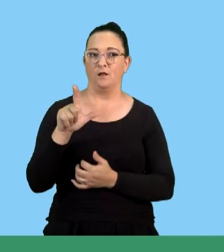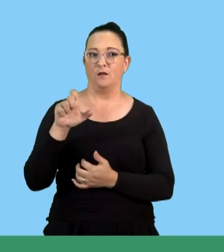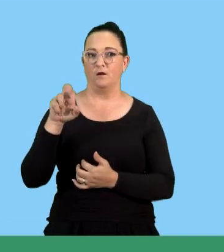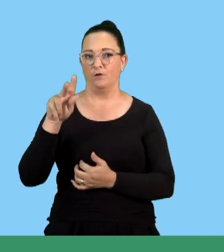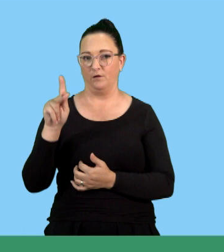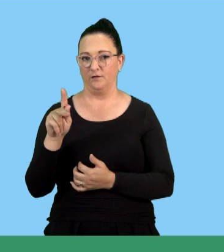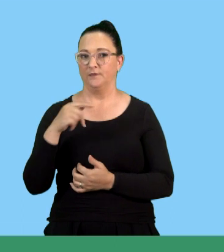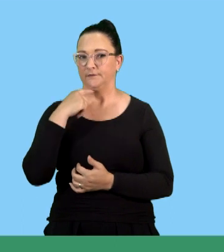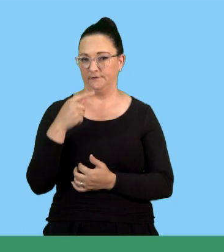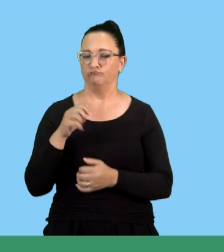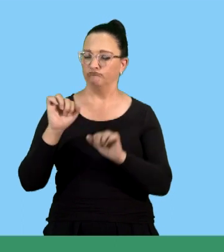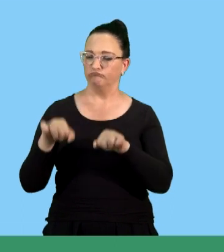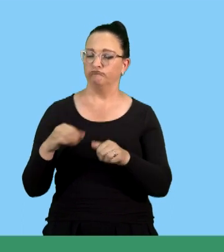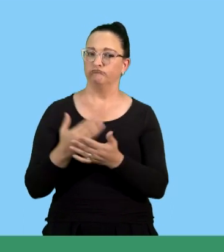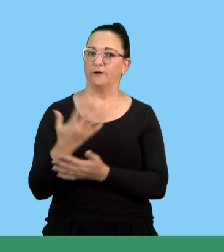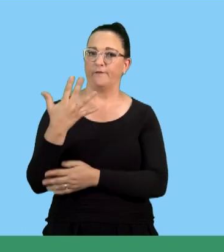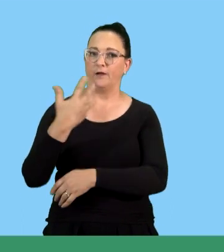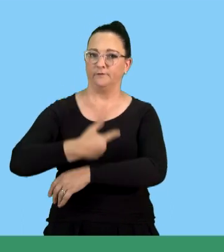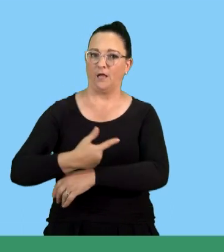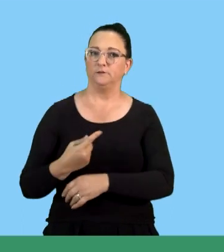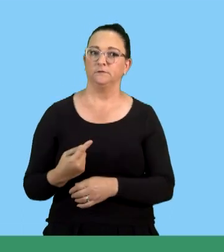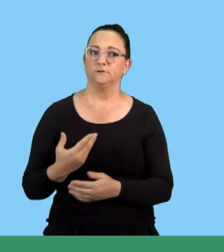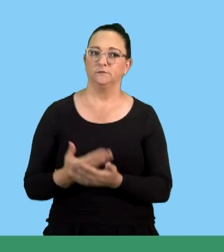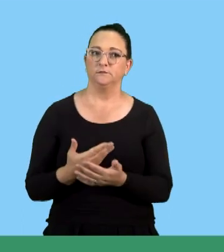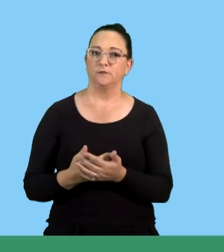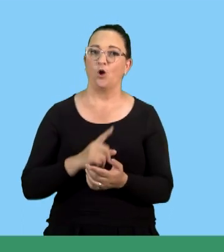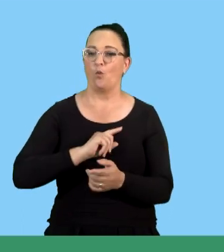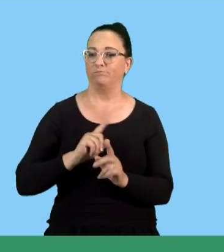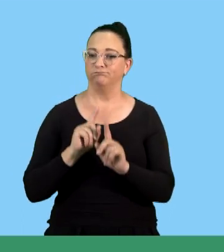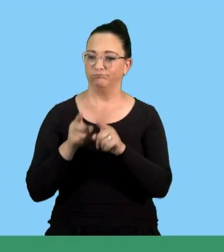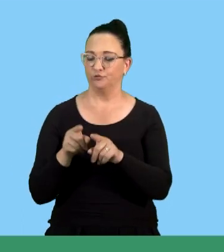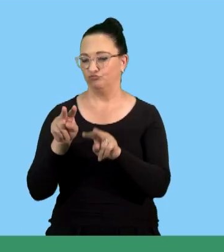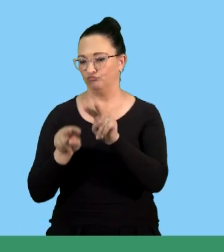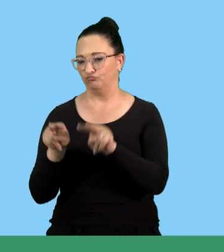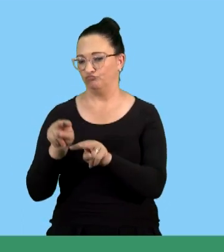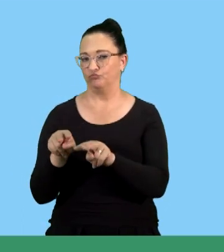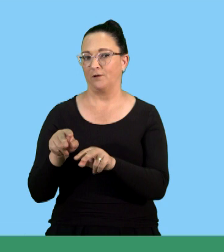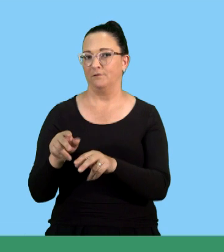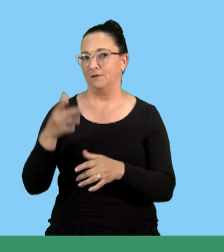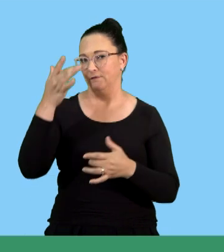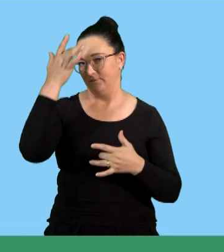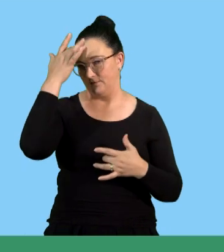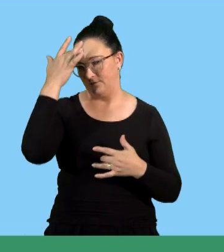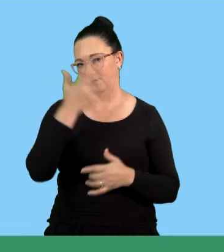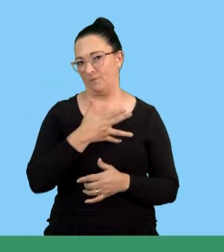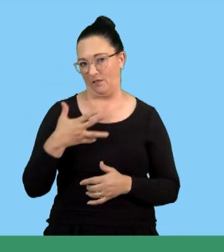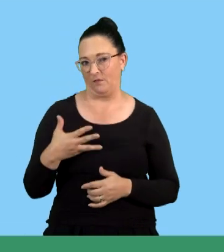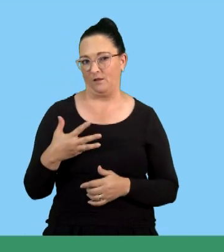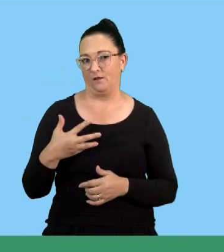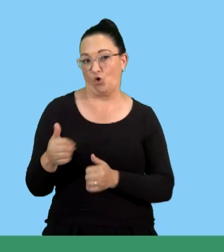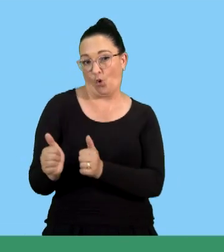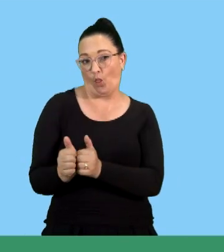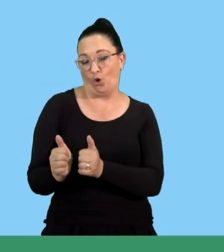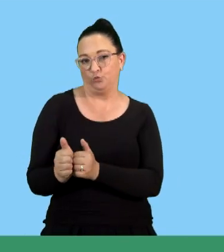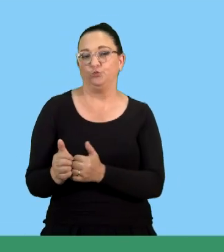take 5 days off work to attend to his sick mother. So this was his mother, very